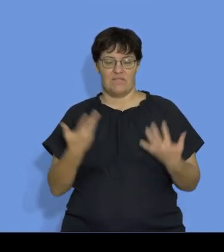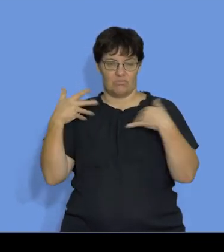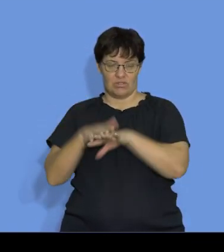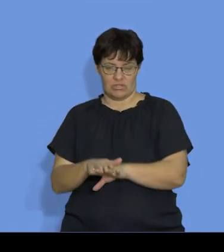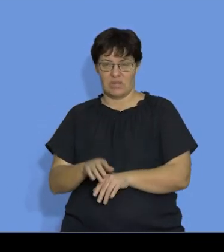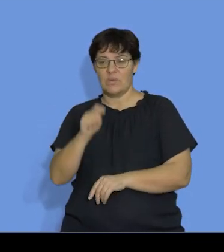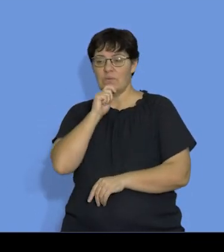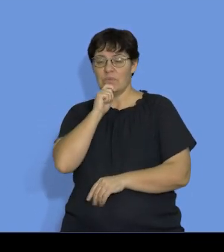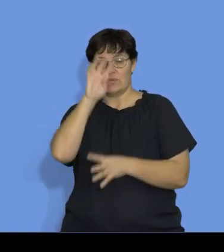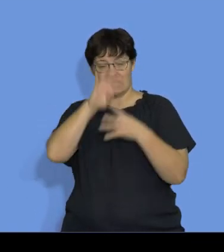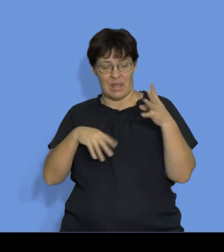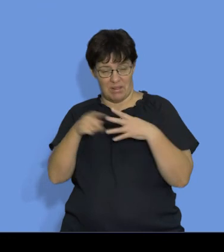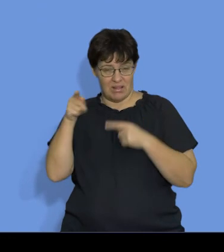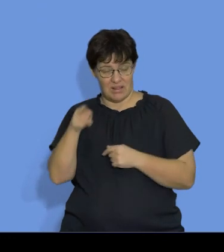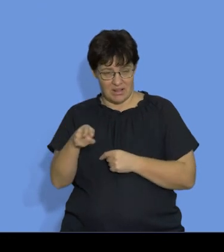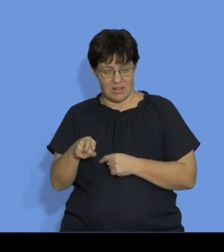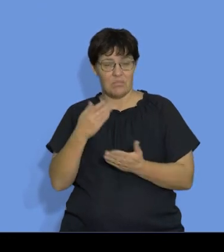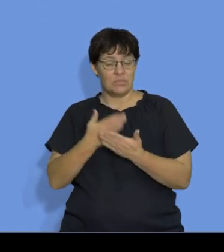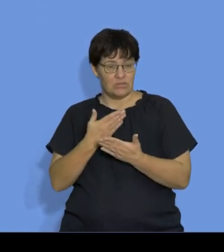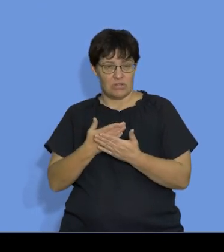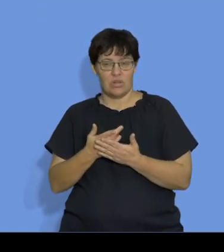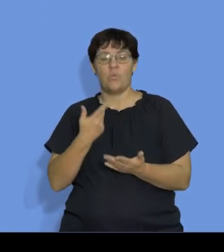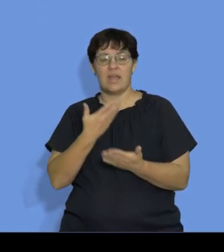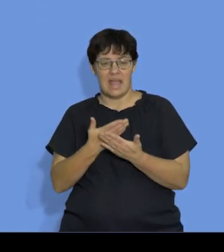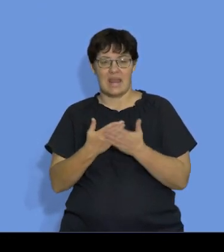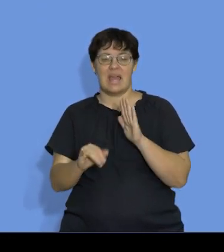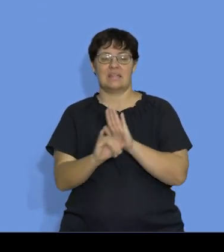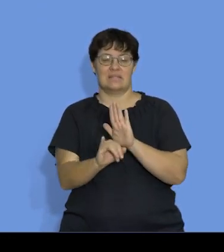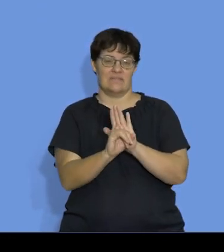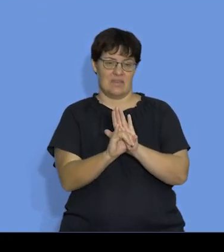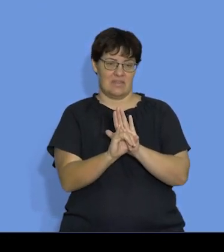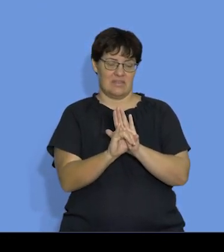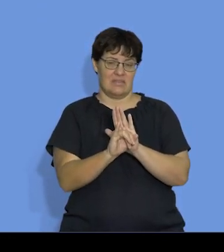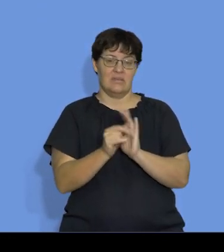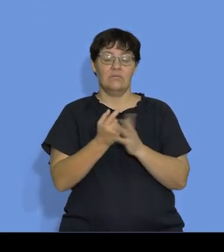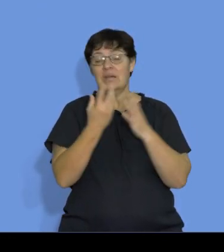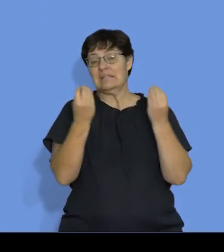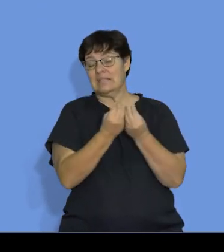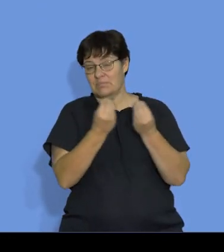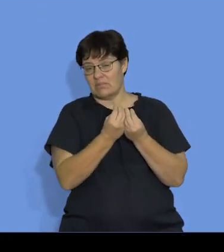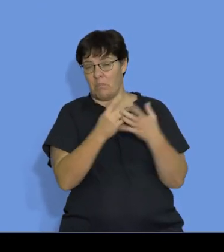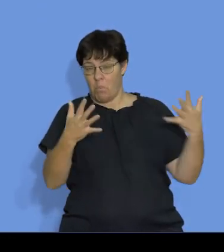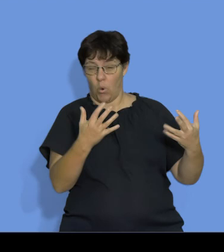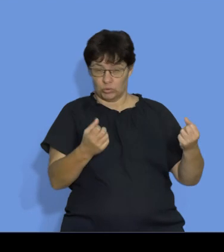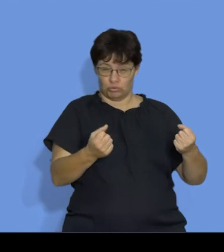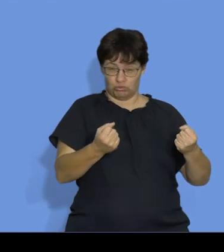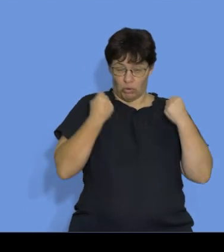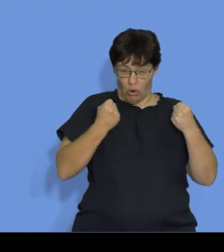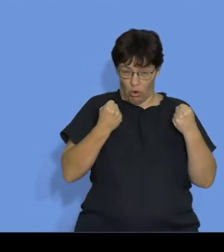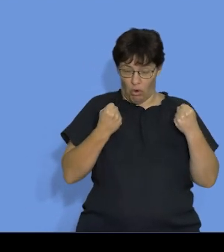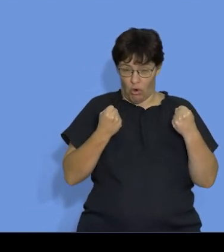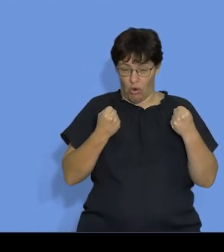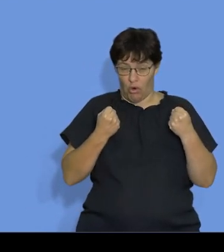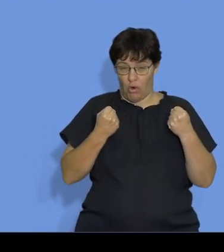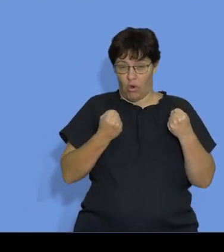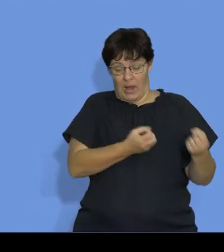standard reduction potential to actually identify as to which substance is a stronger reducing agent while the other